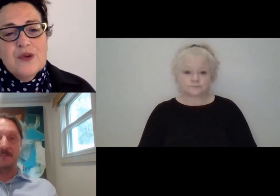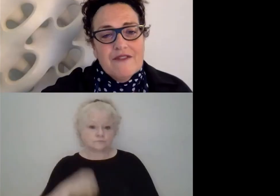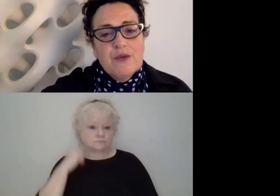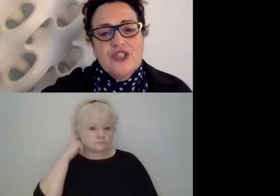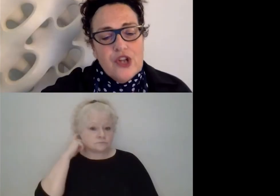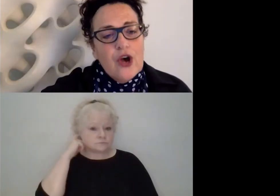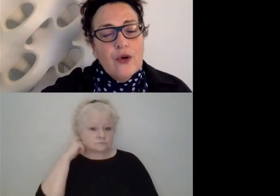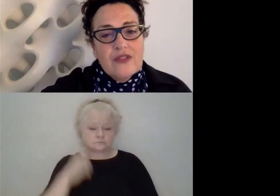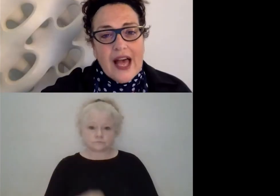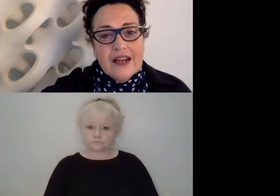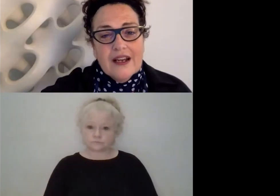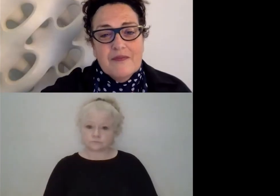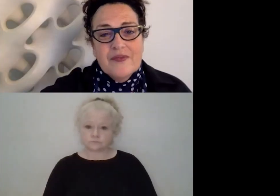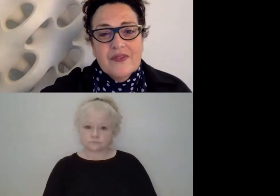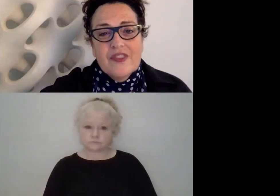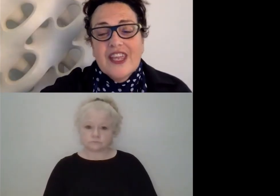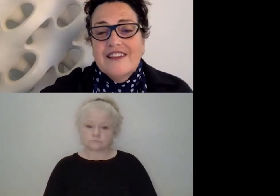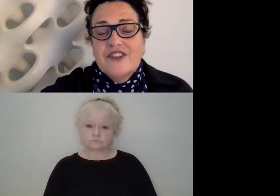I just want everyone to know that